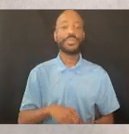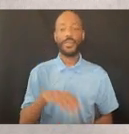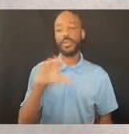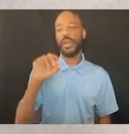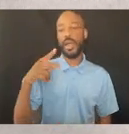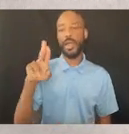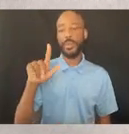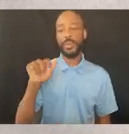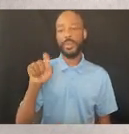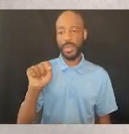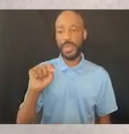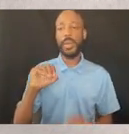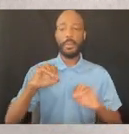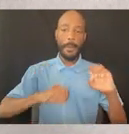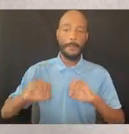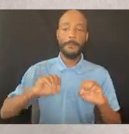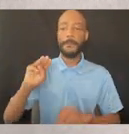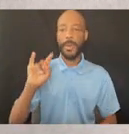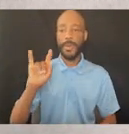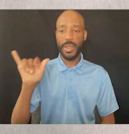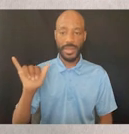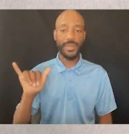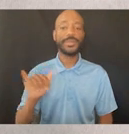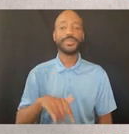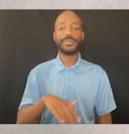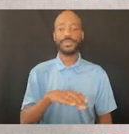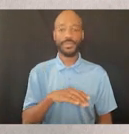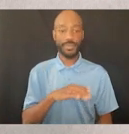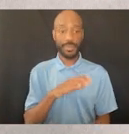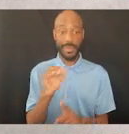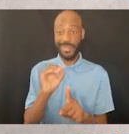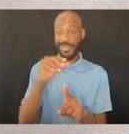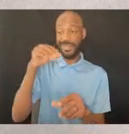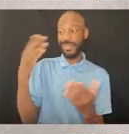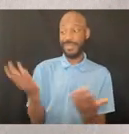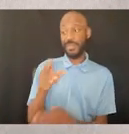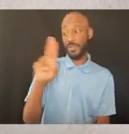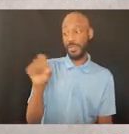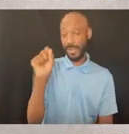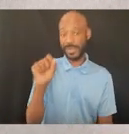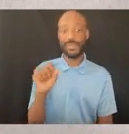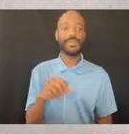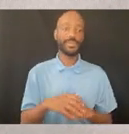Mobility and Big Screen Plaza in the US and the Design Museum in the UK.